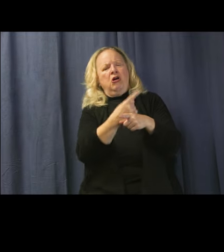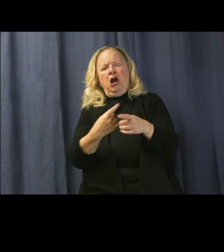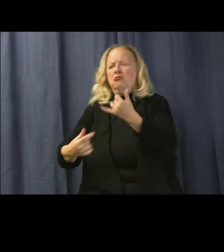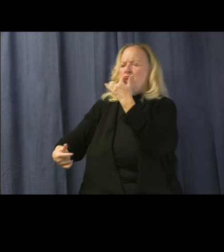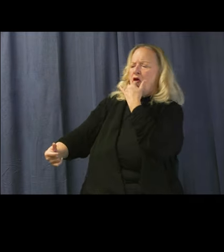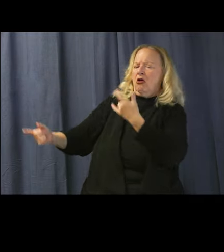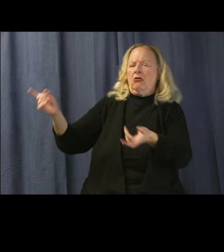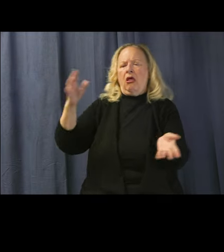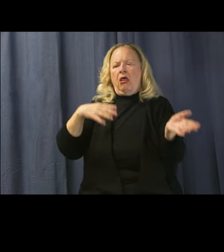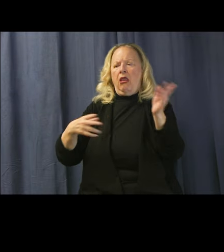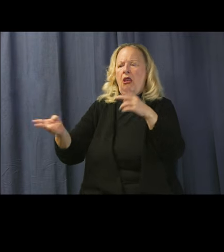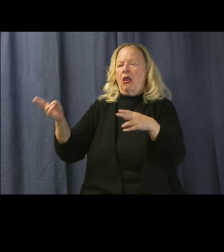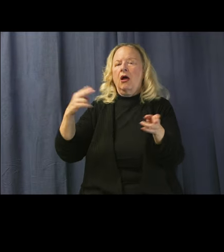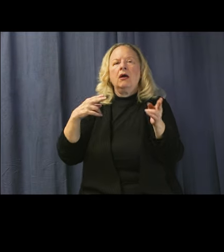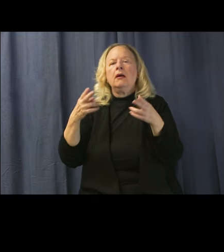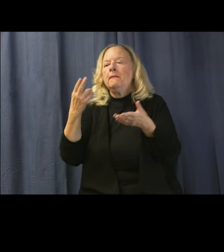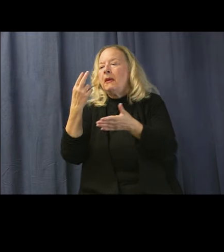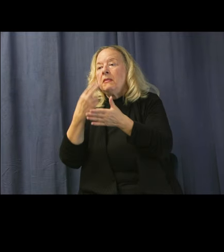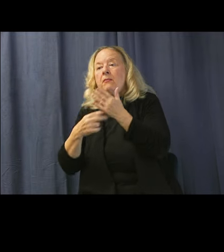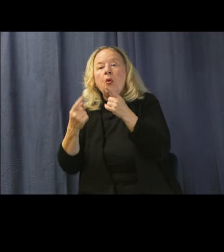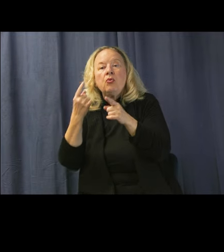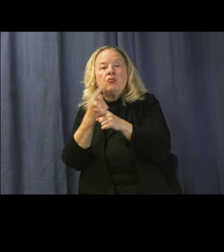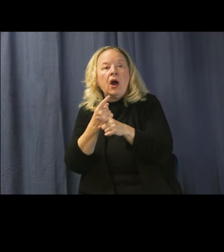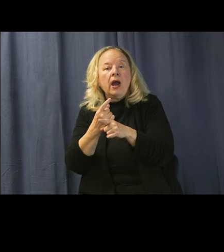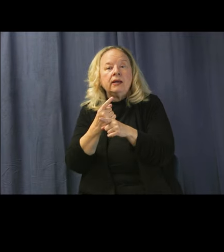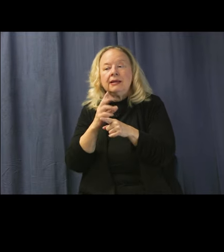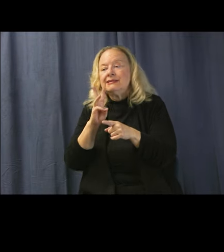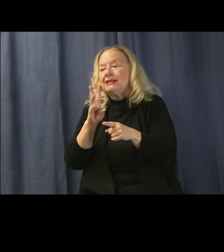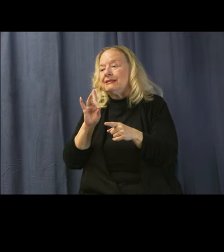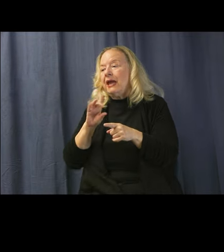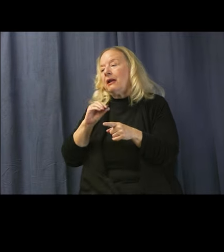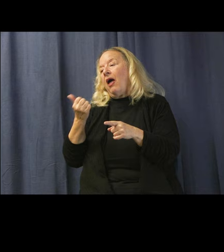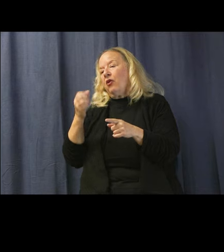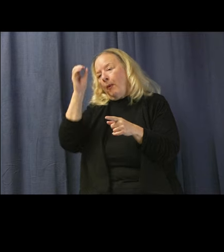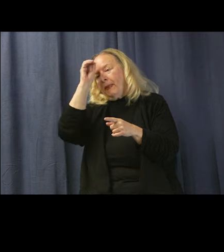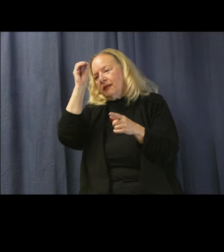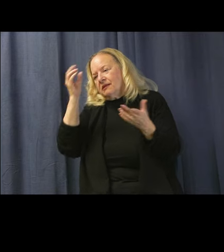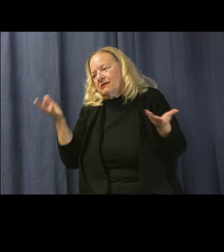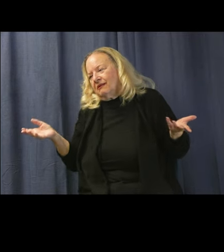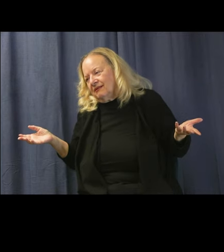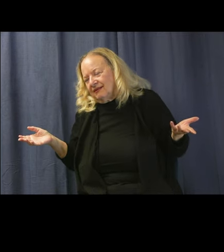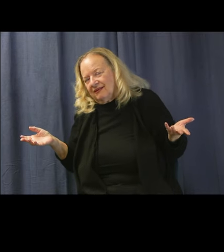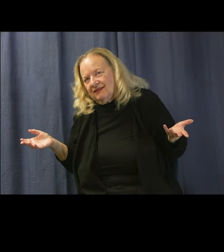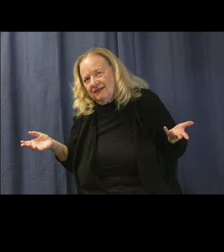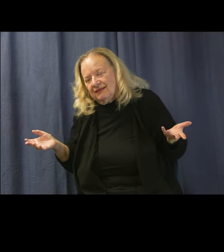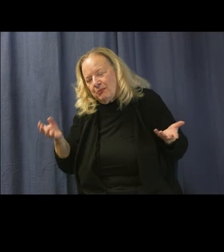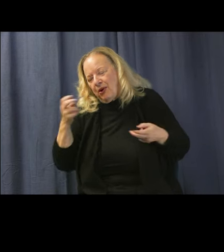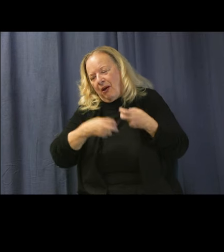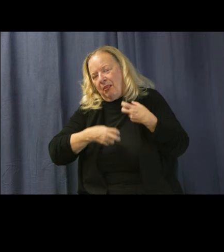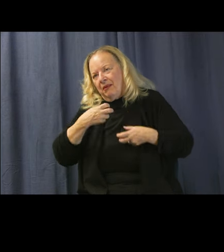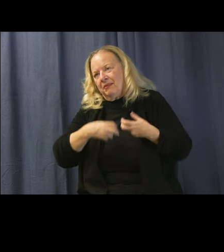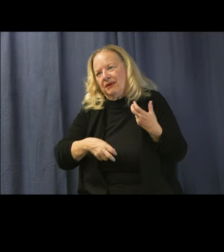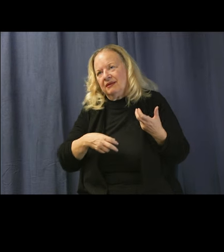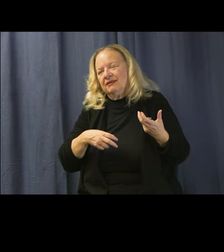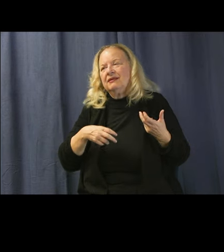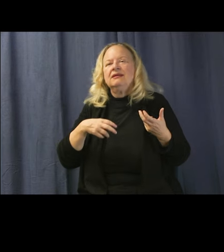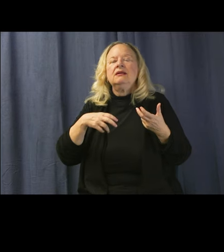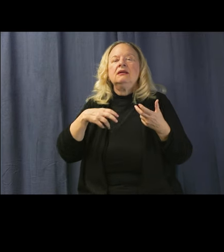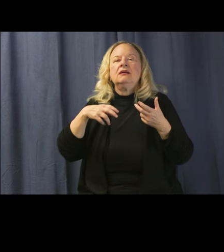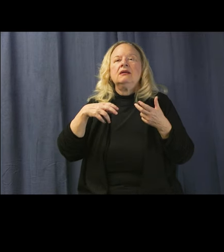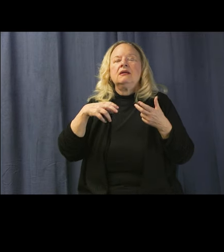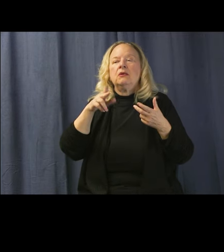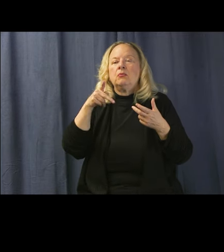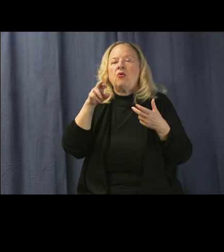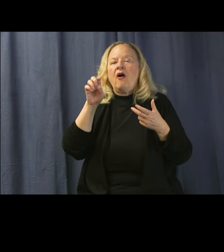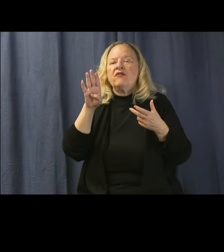right, is it wrong? Maybe they're both right, and there are 68 other right answers. So this is the problem. As a matter of fact, look at this.